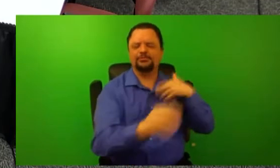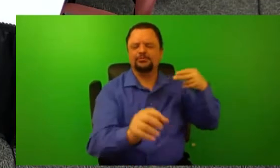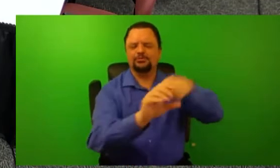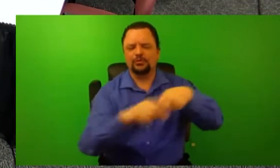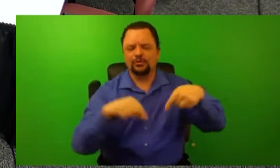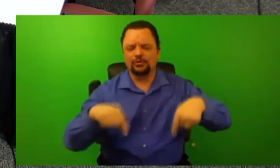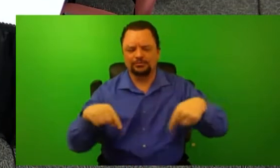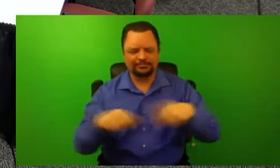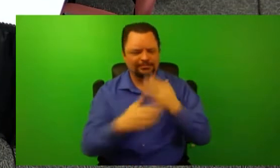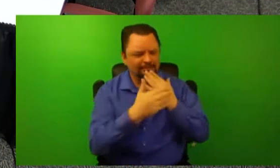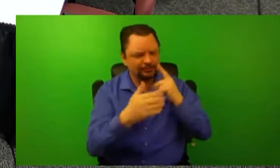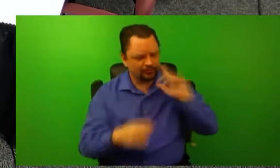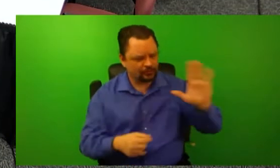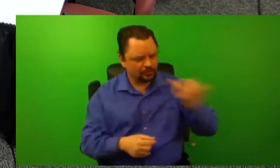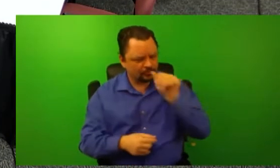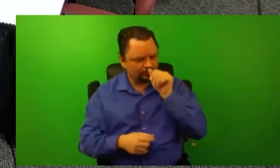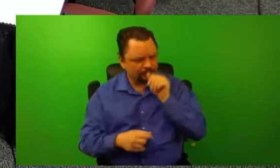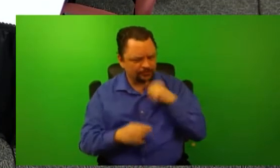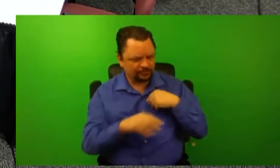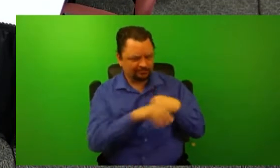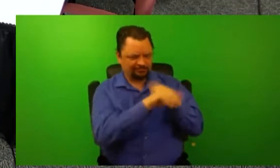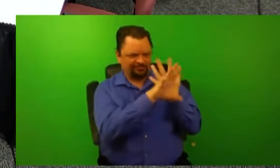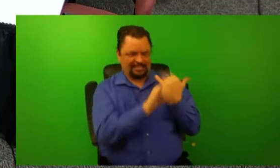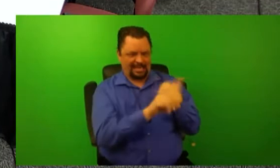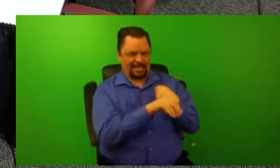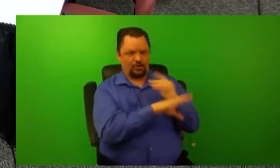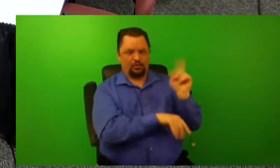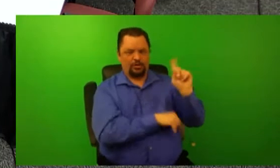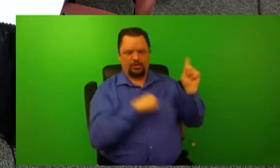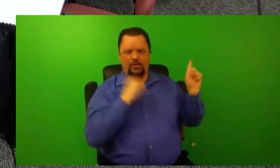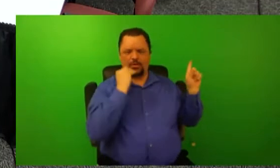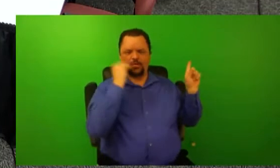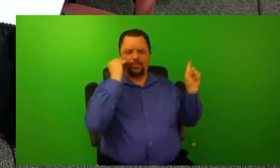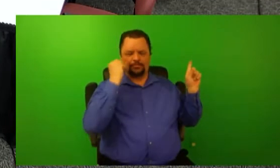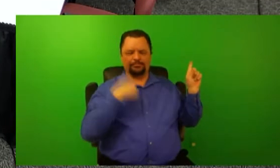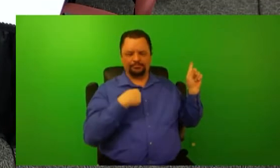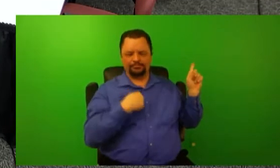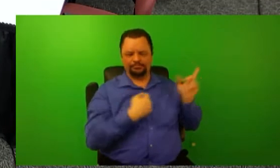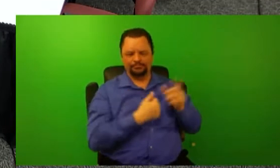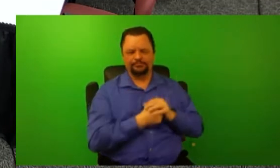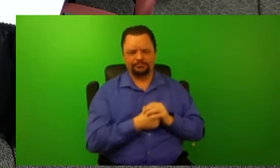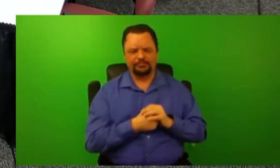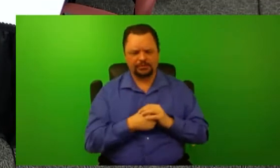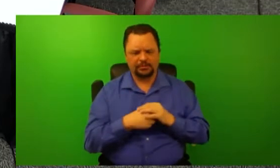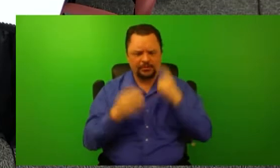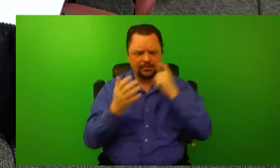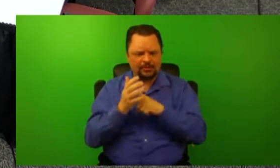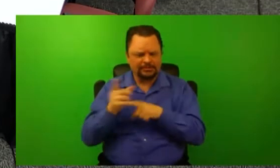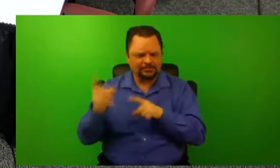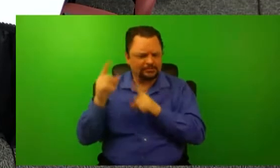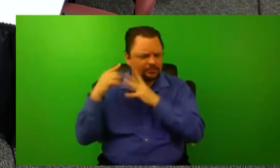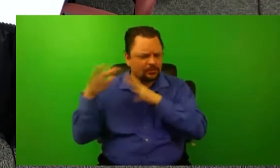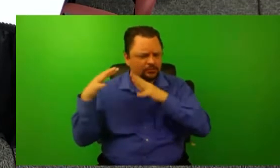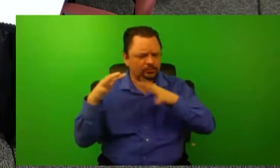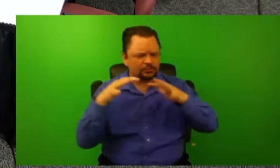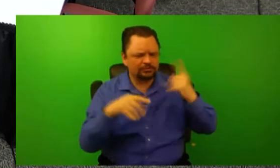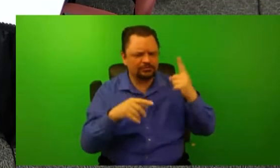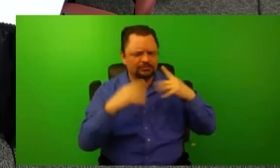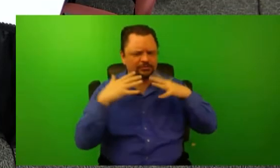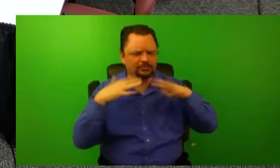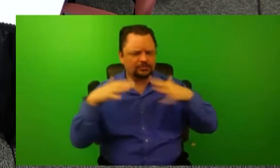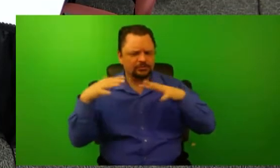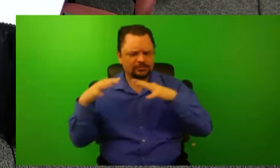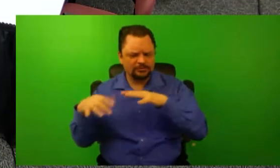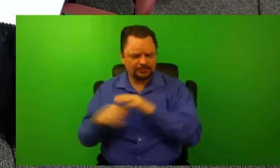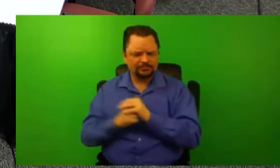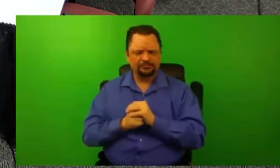remote. That, of course. We have a little echo here in the room, so I'm not quite sure how to fix